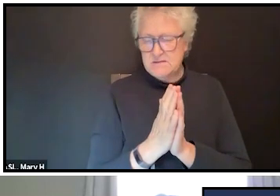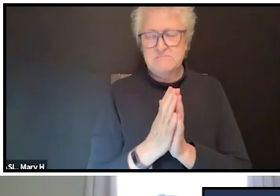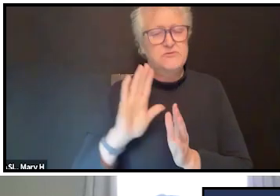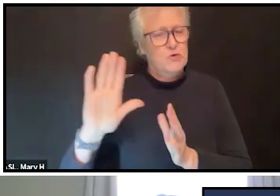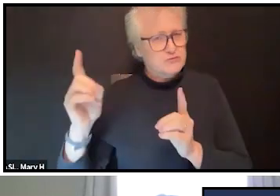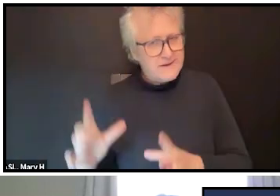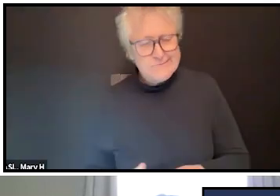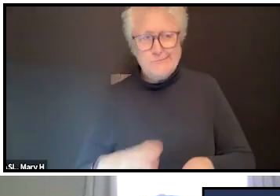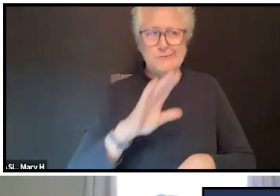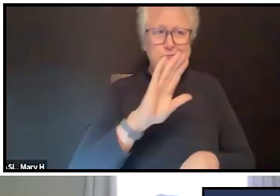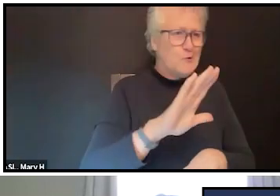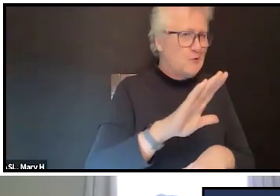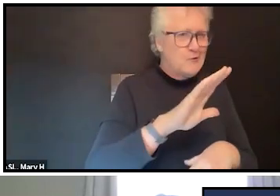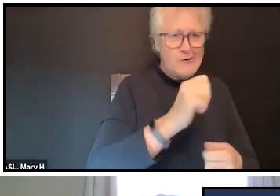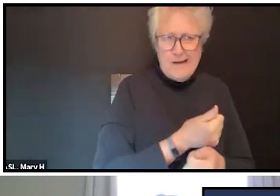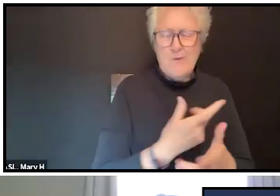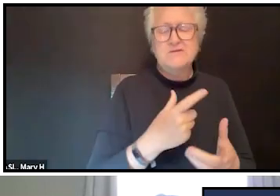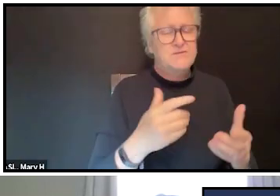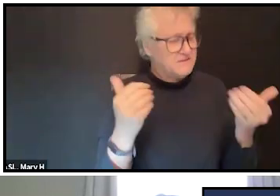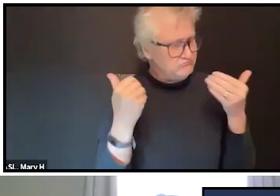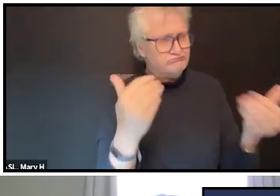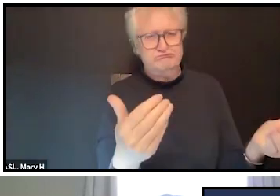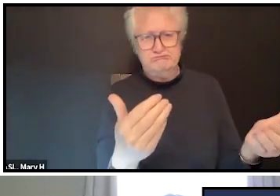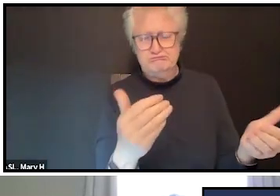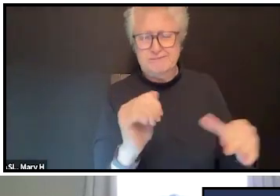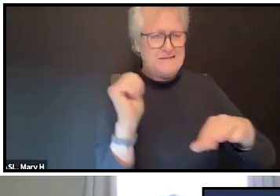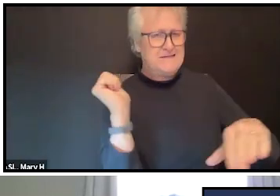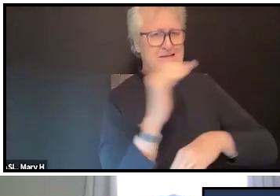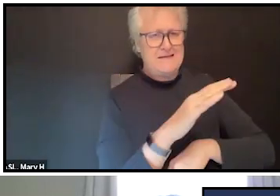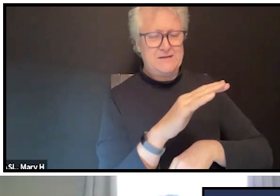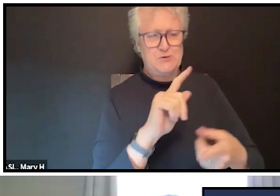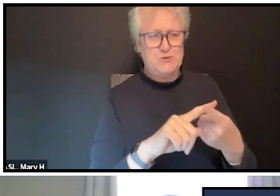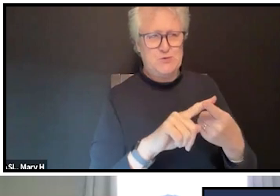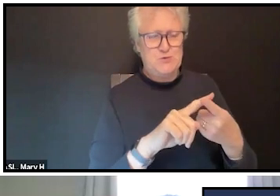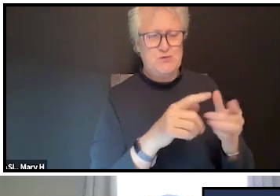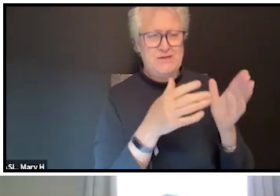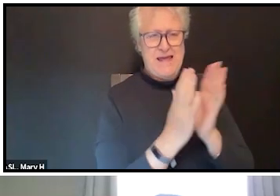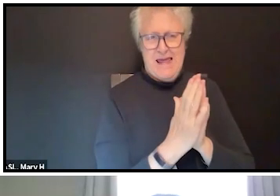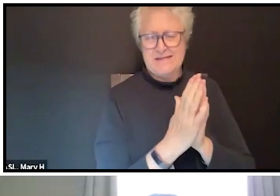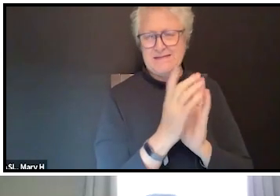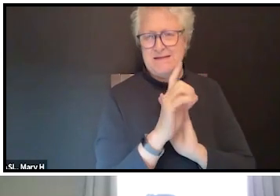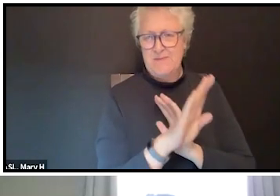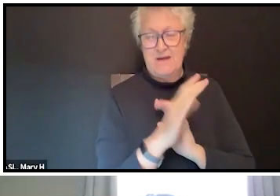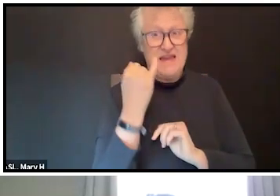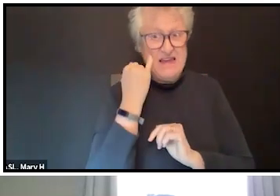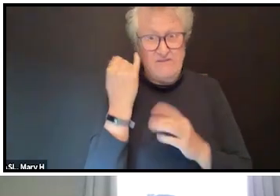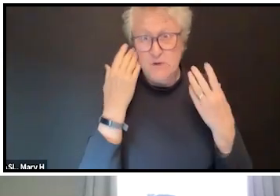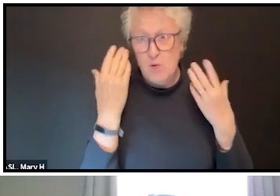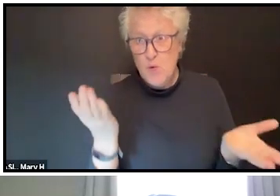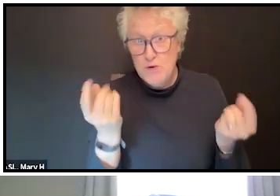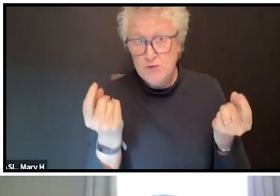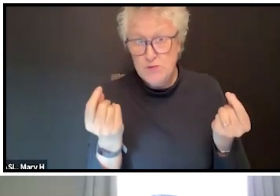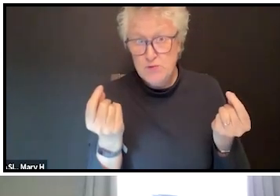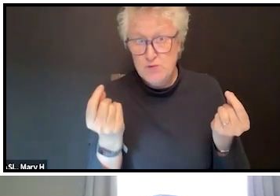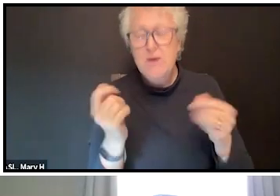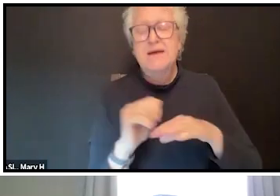email. You can send anything to the Ask DD email. If you don't know what to do, oh, thank you, Amethyst. Amethyst just put it.